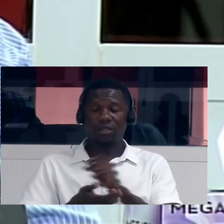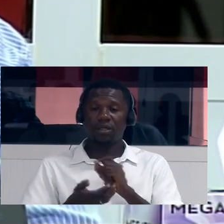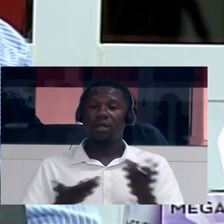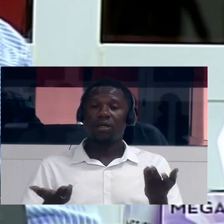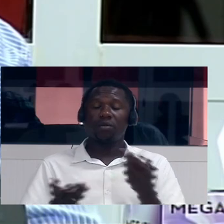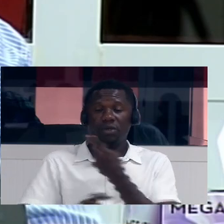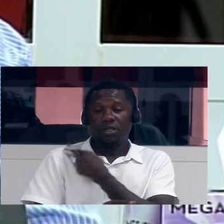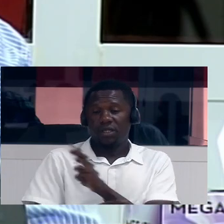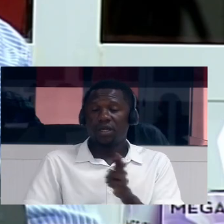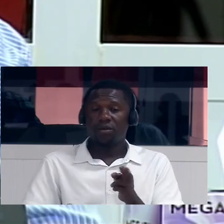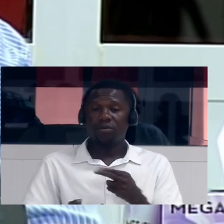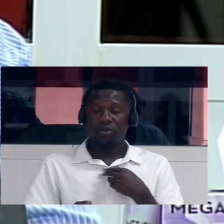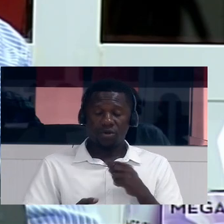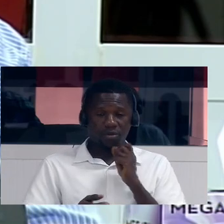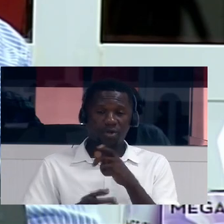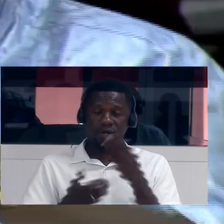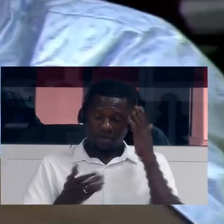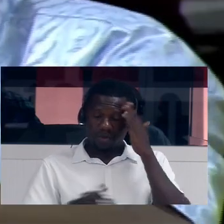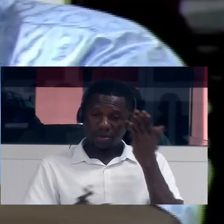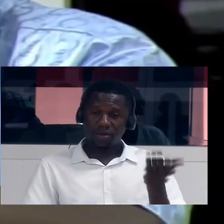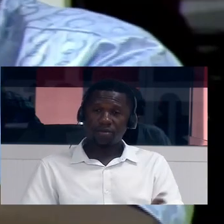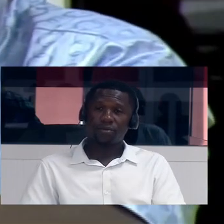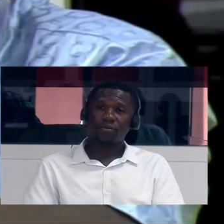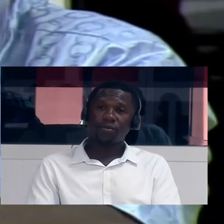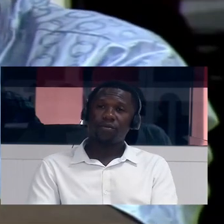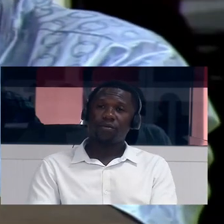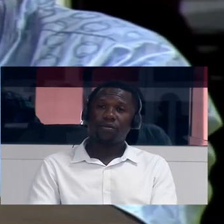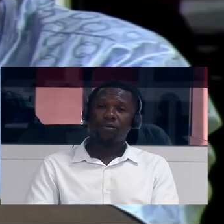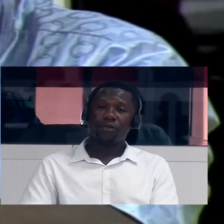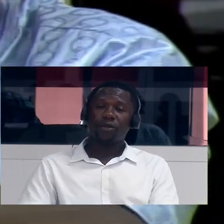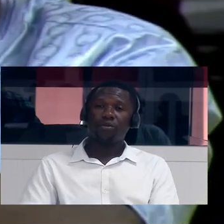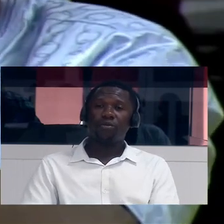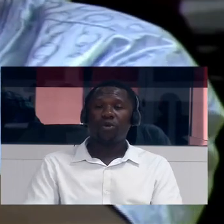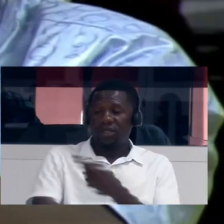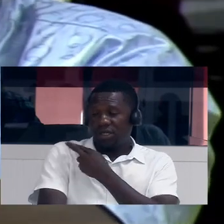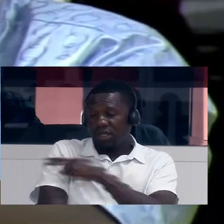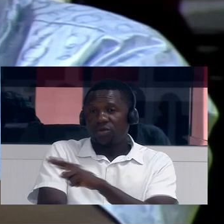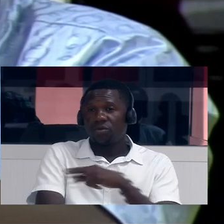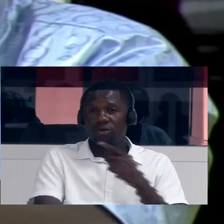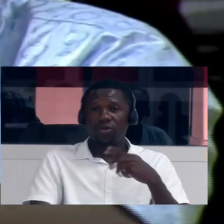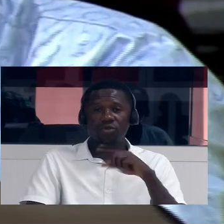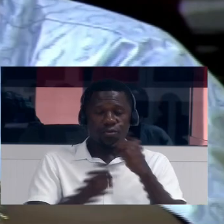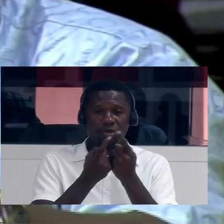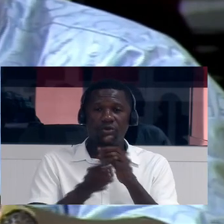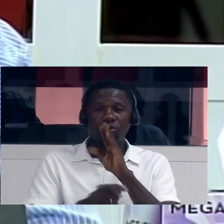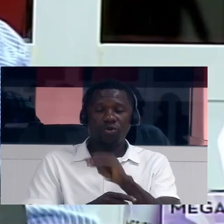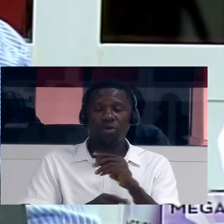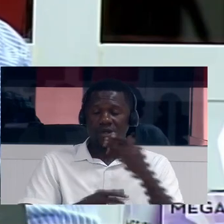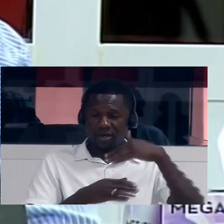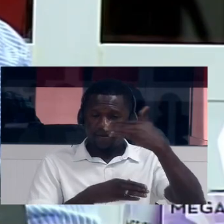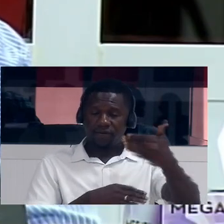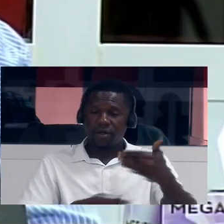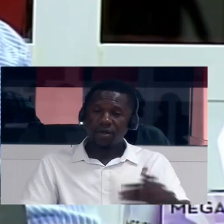knew it. But resignation would, in fact, be something to do later. No, I would have done it that same